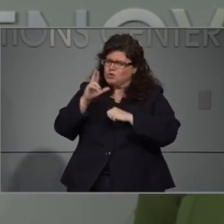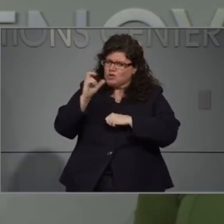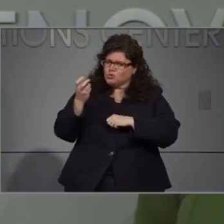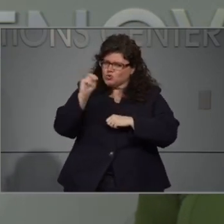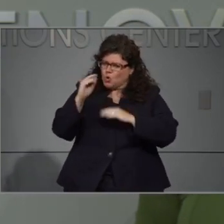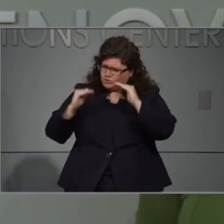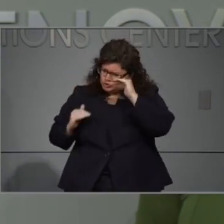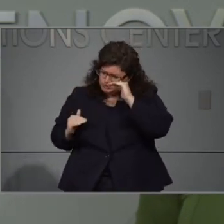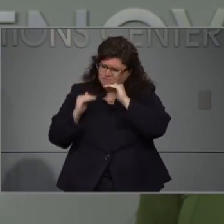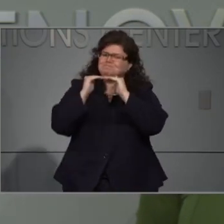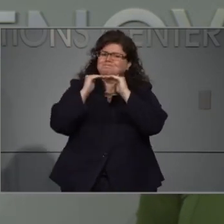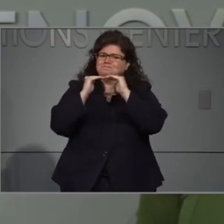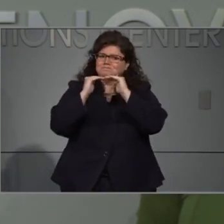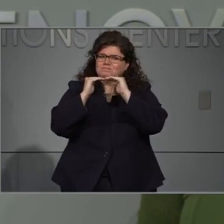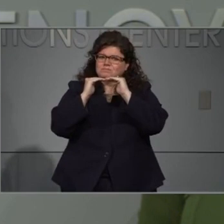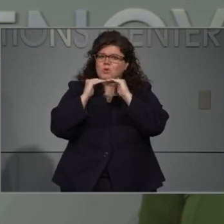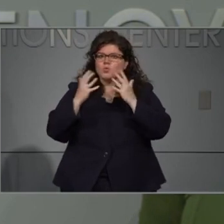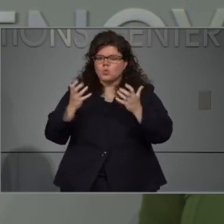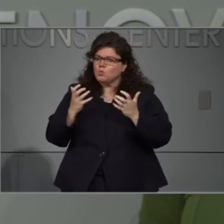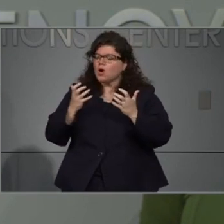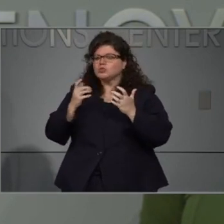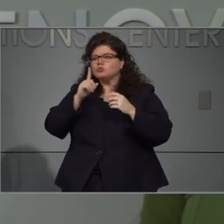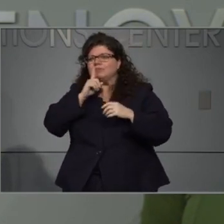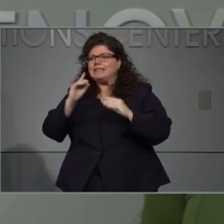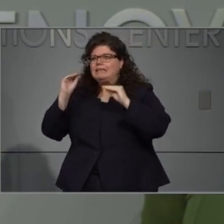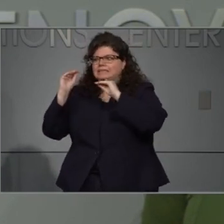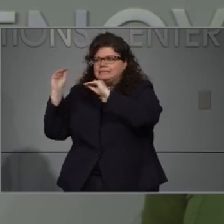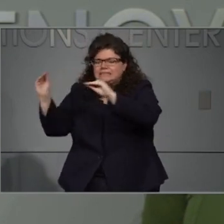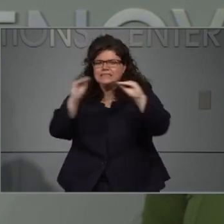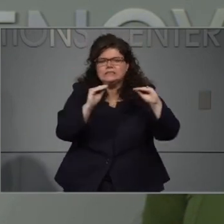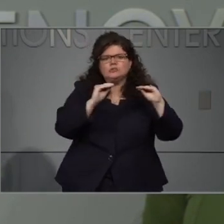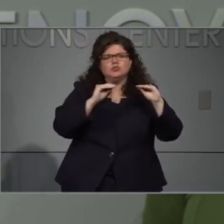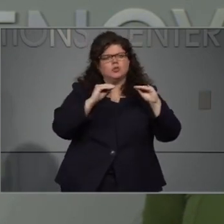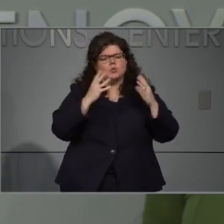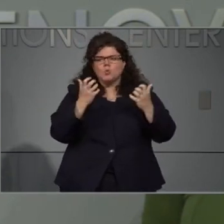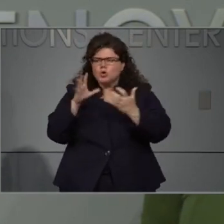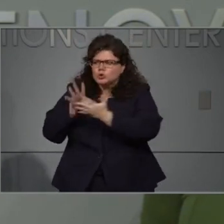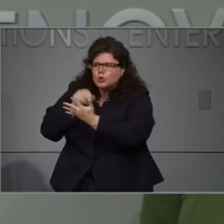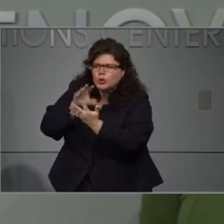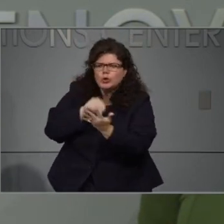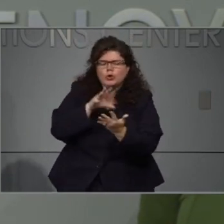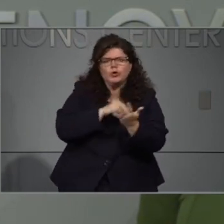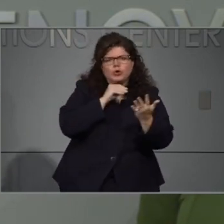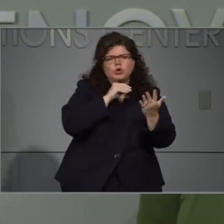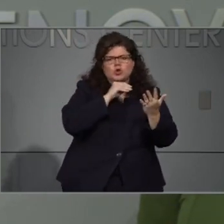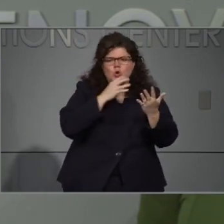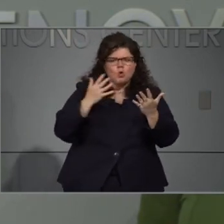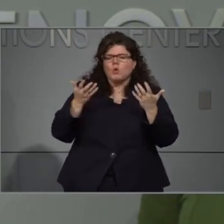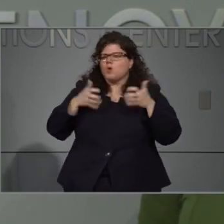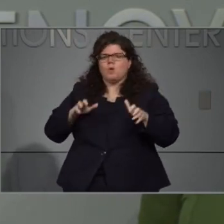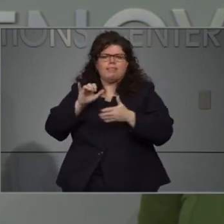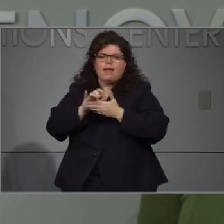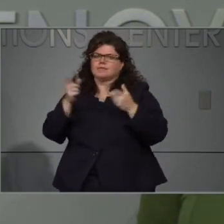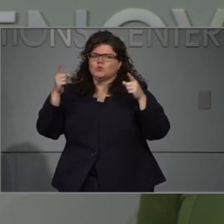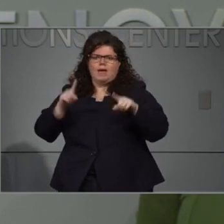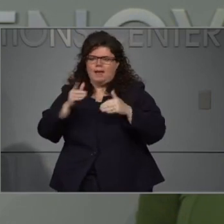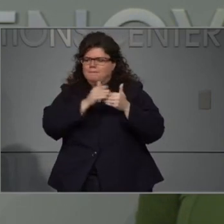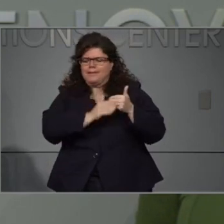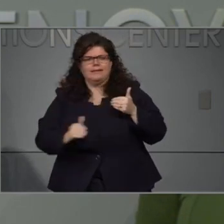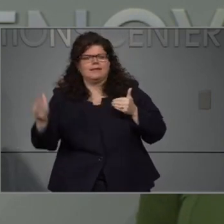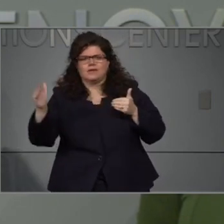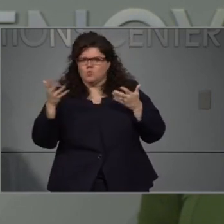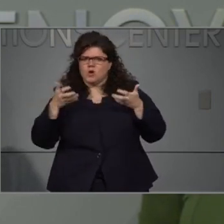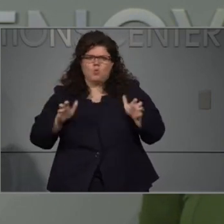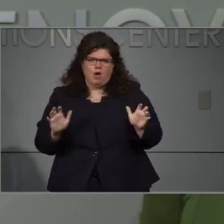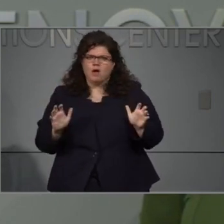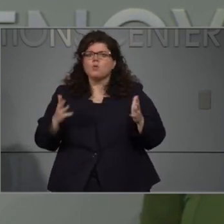extremely important that we talk together and understand where are these situations happening to prevent from happening. It's an issue